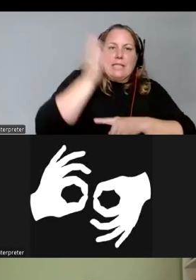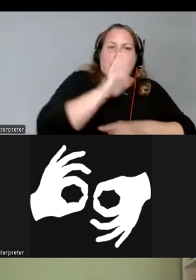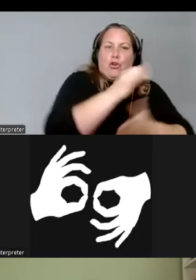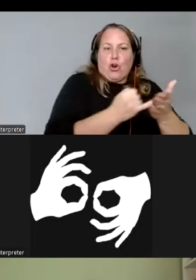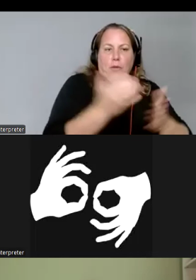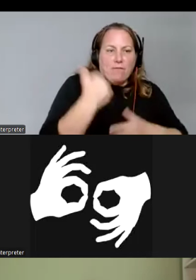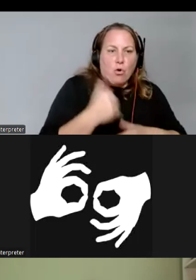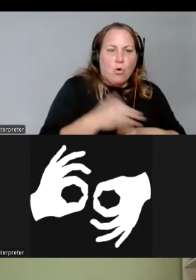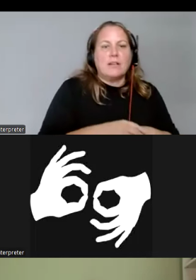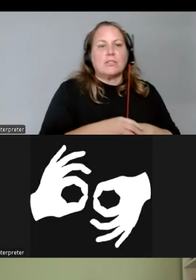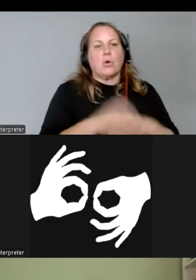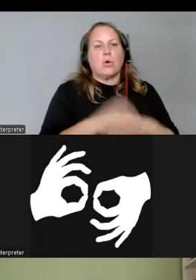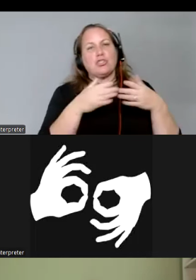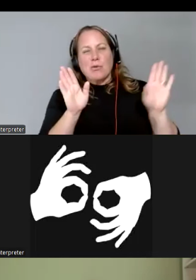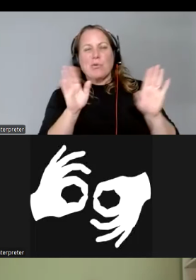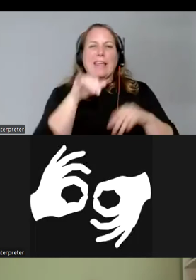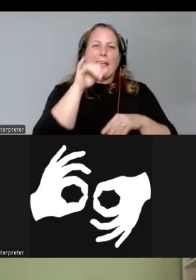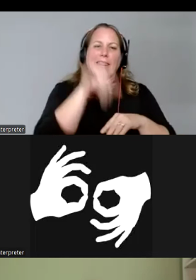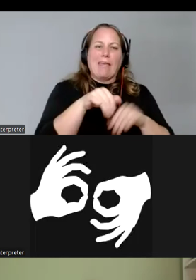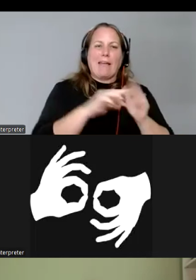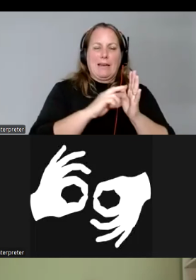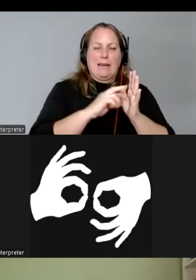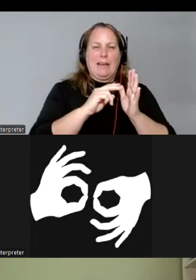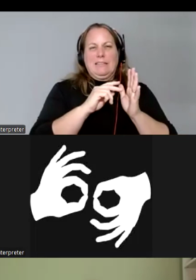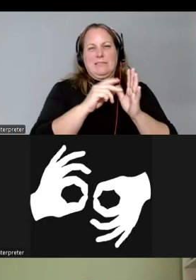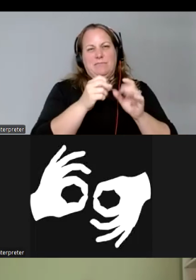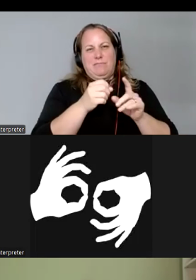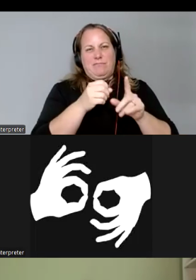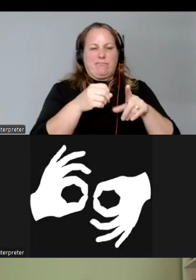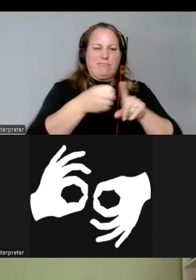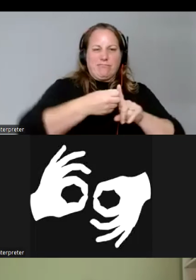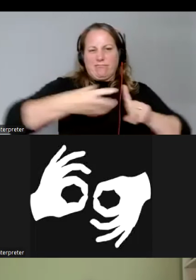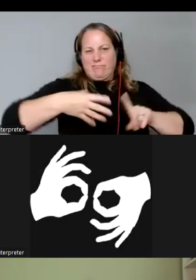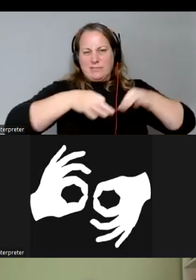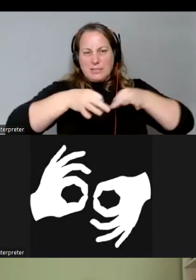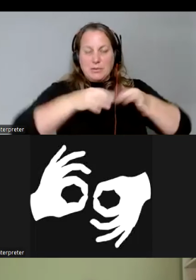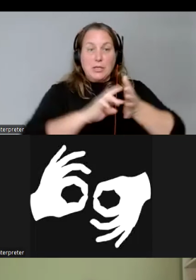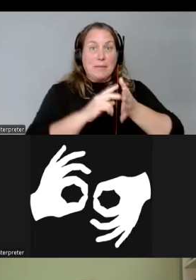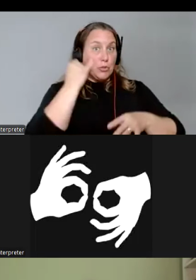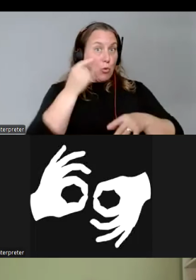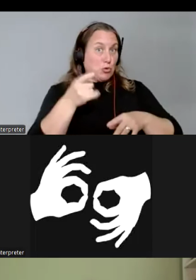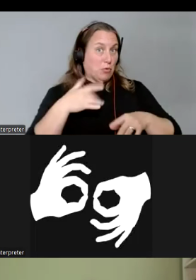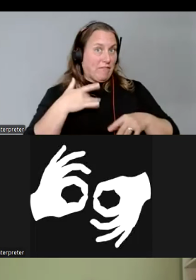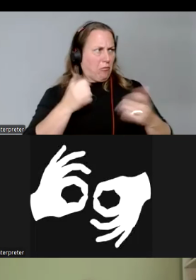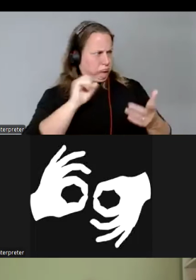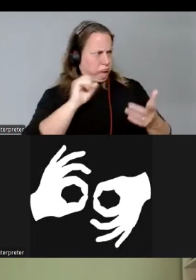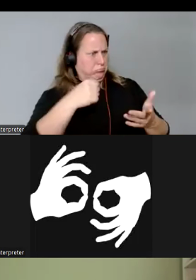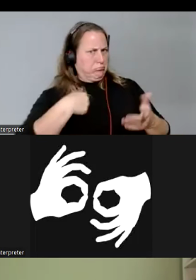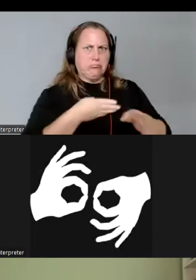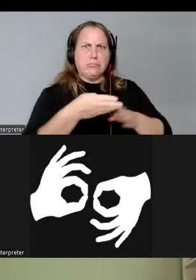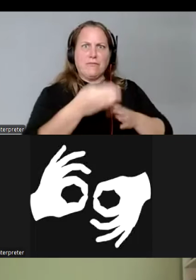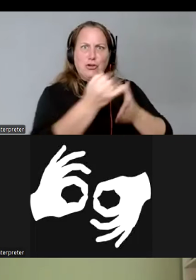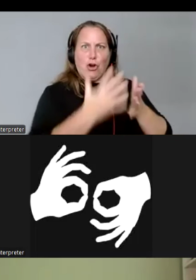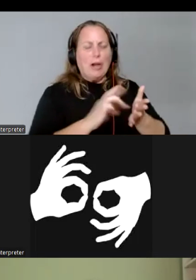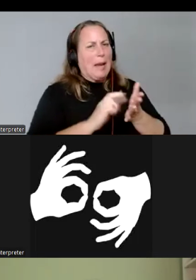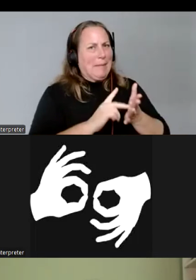in interpreting this definition. And normally, if you think that you're a professional artist, then you probably